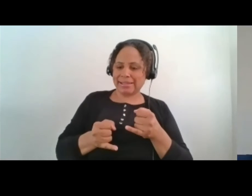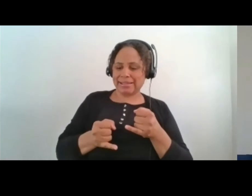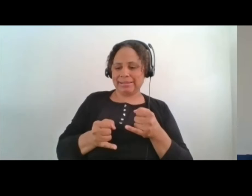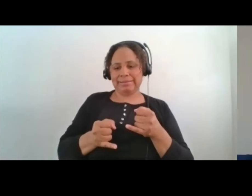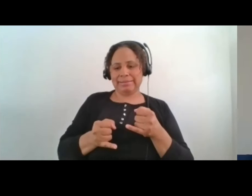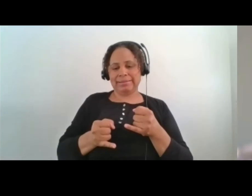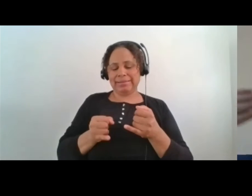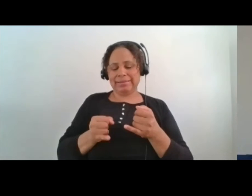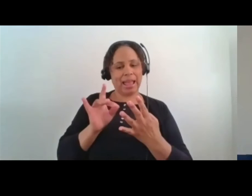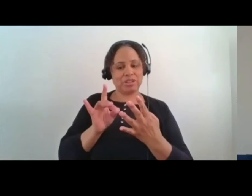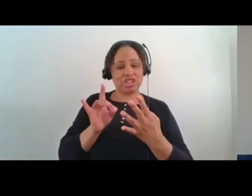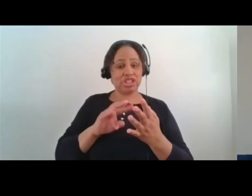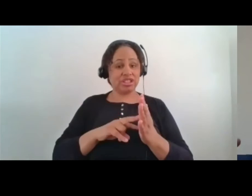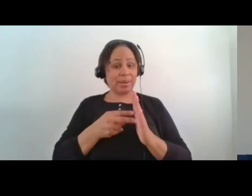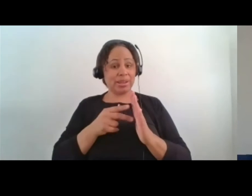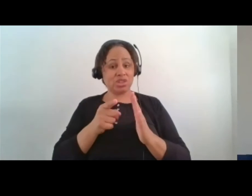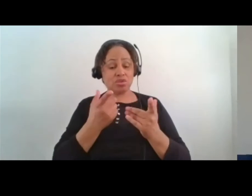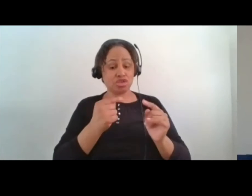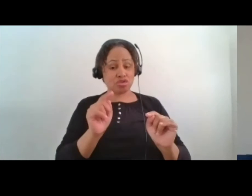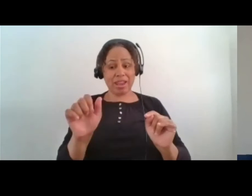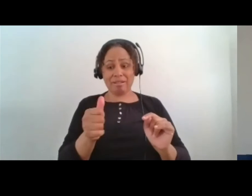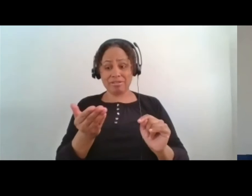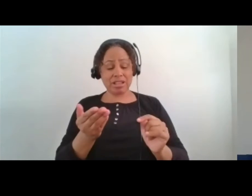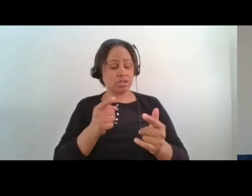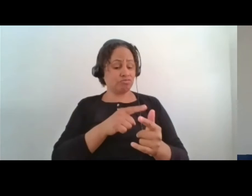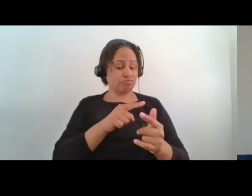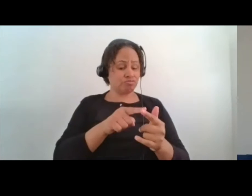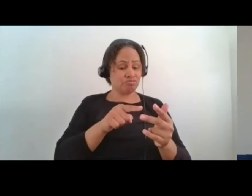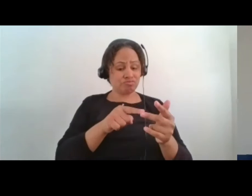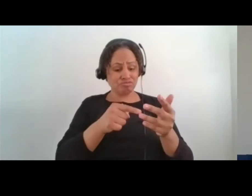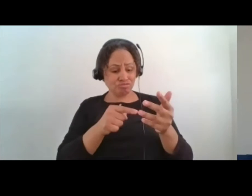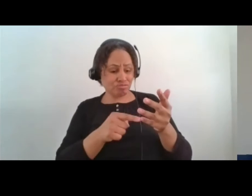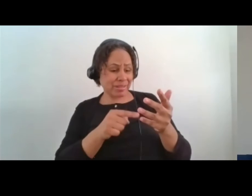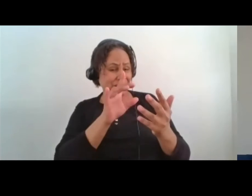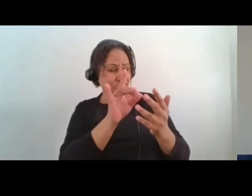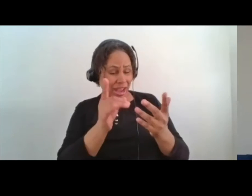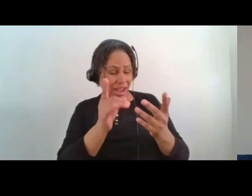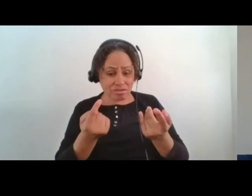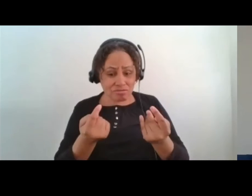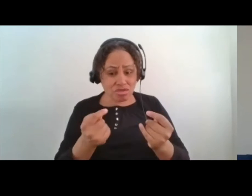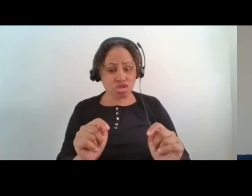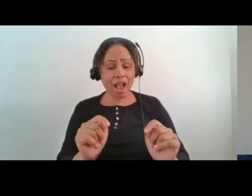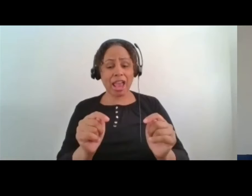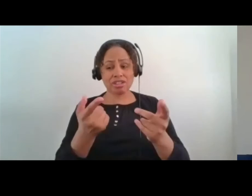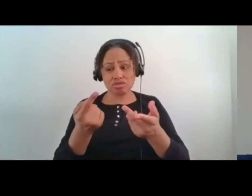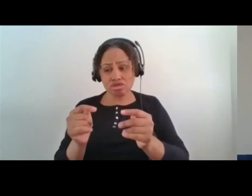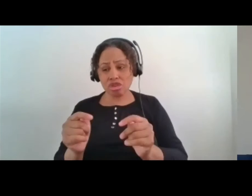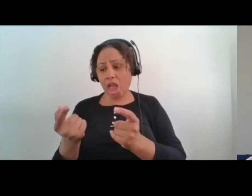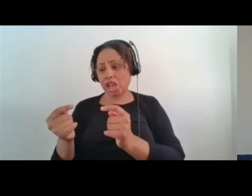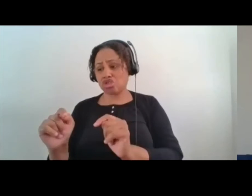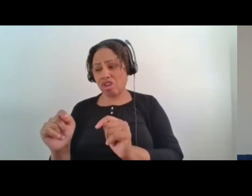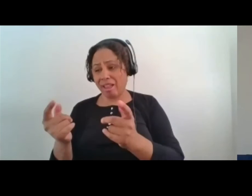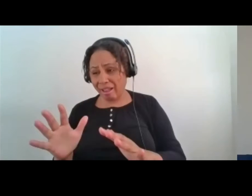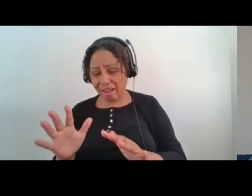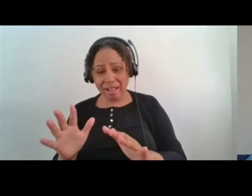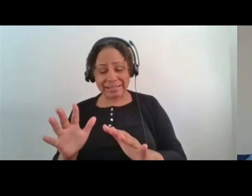efforts, and it's not a casual decision. This is your last decision that you have, and you're cornered. So for example,